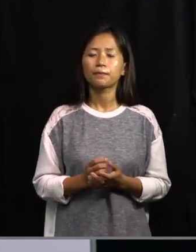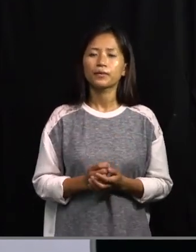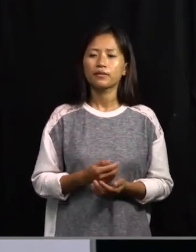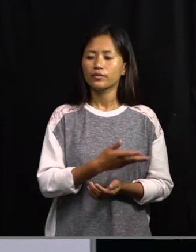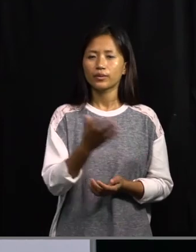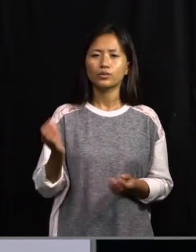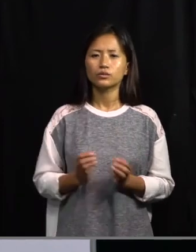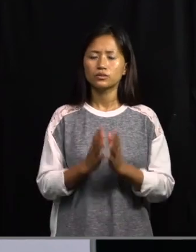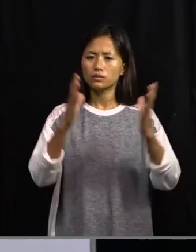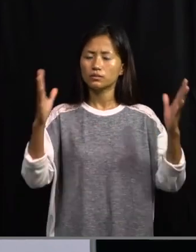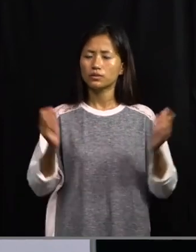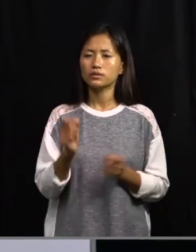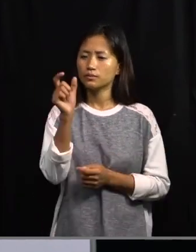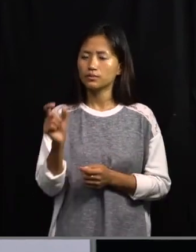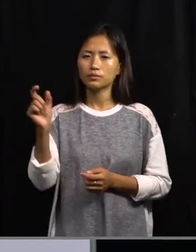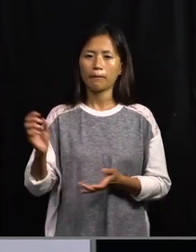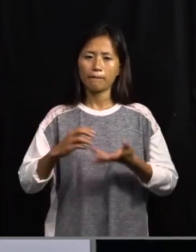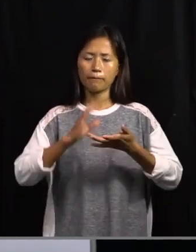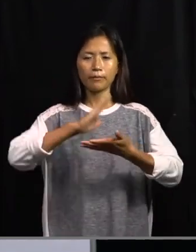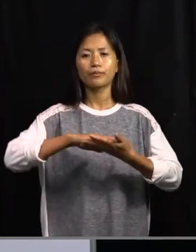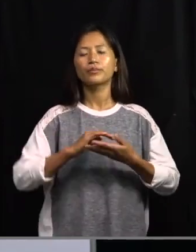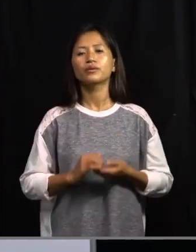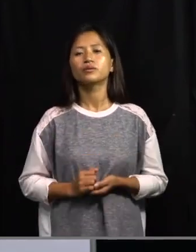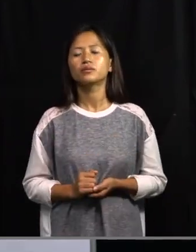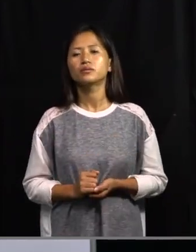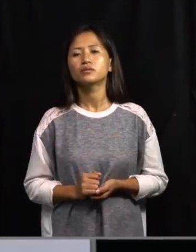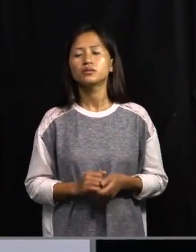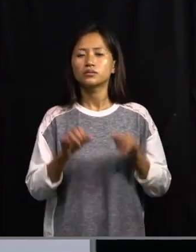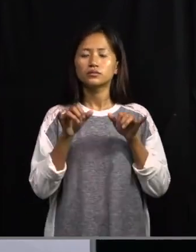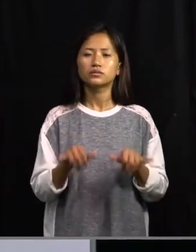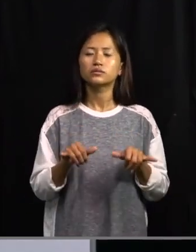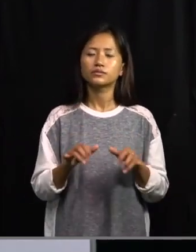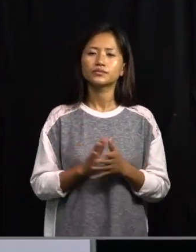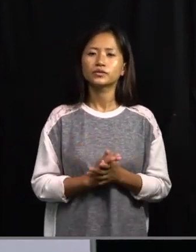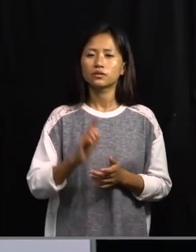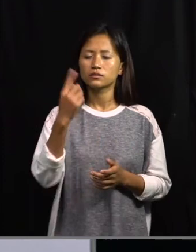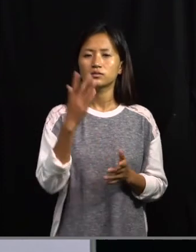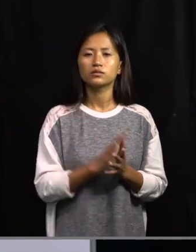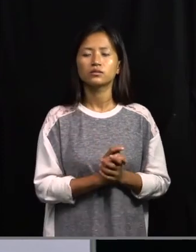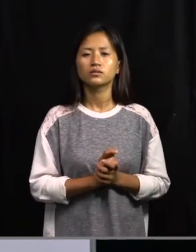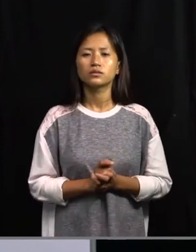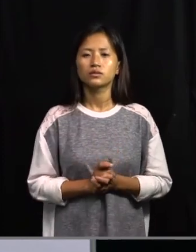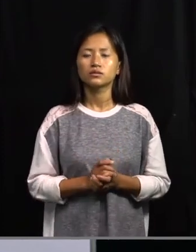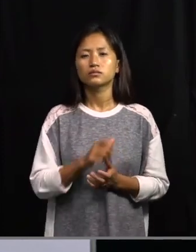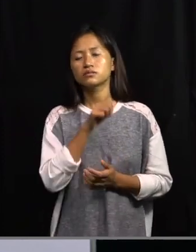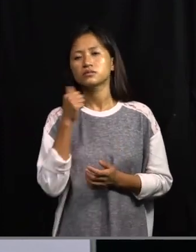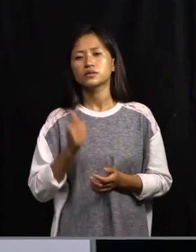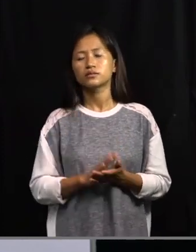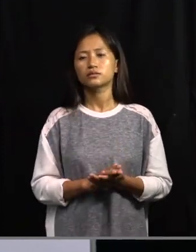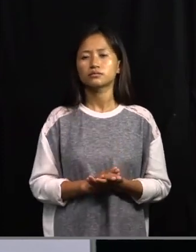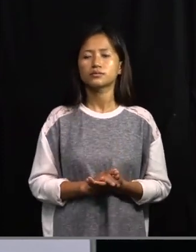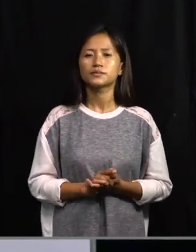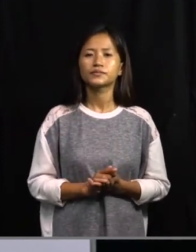many people who did not marry. You know, they stayed alone and then they just died like that. So in